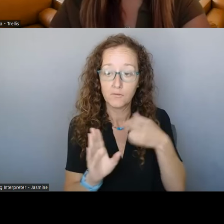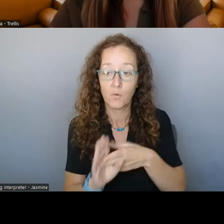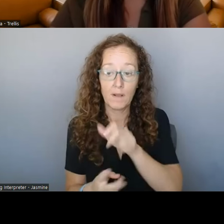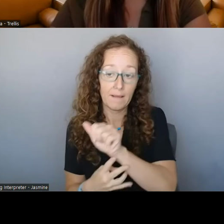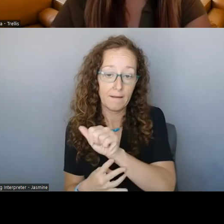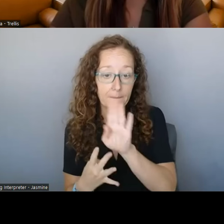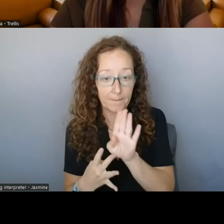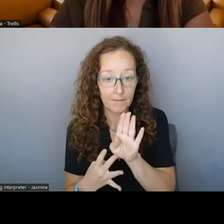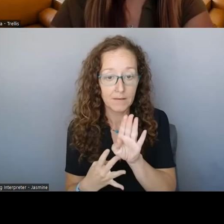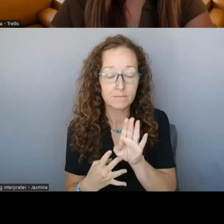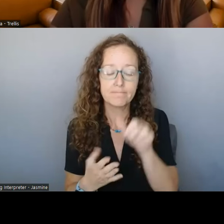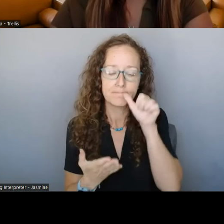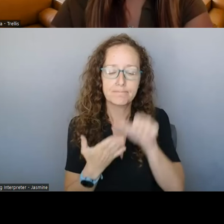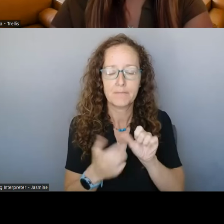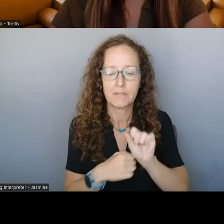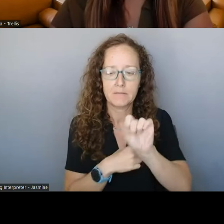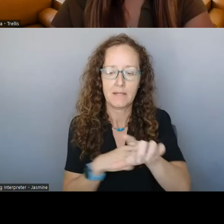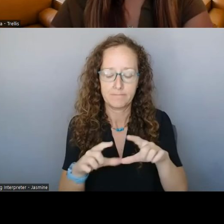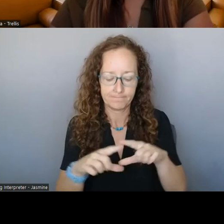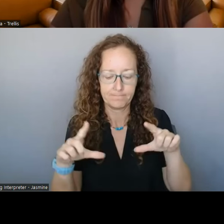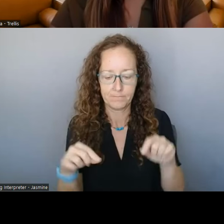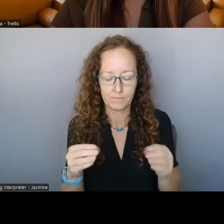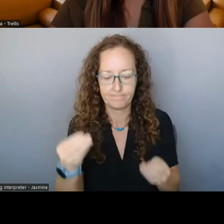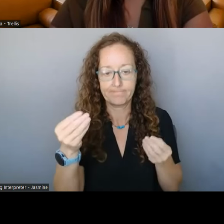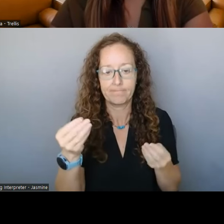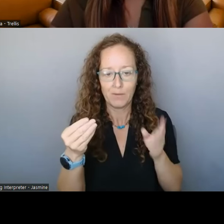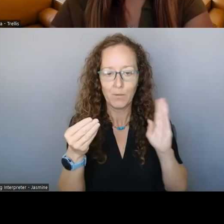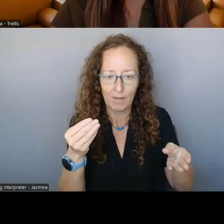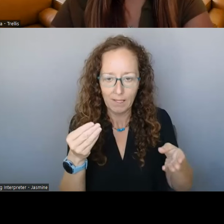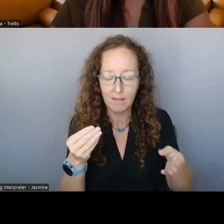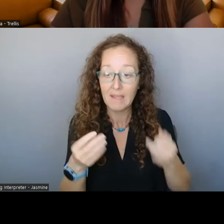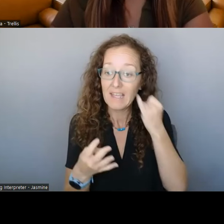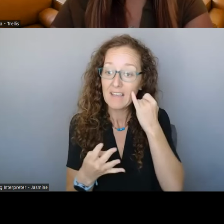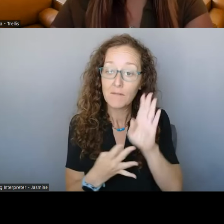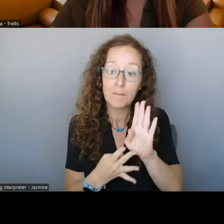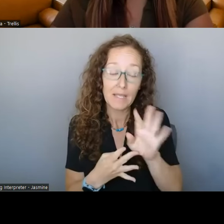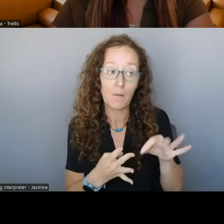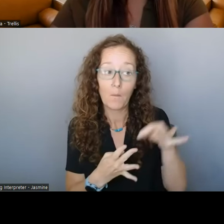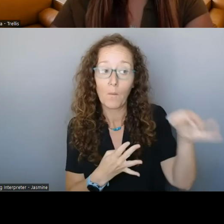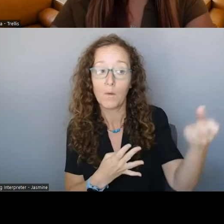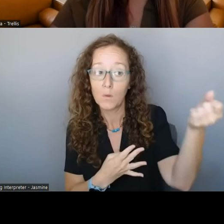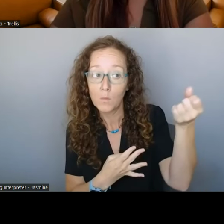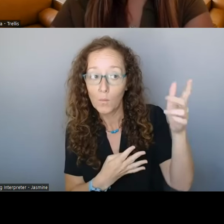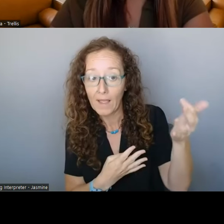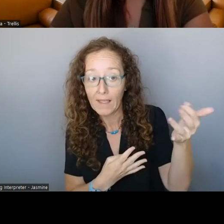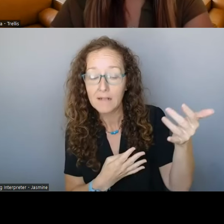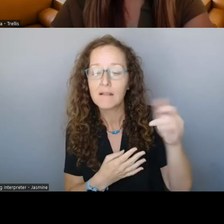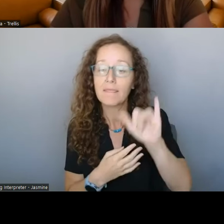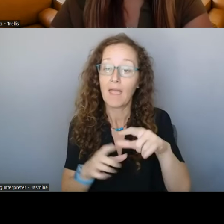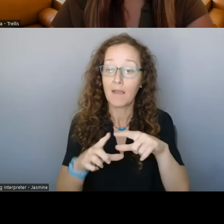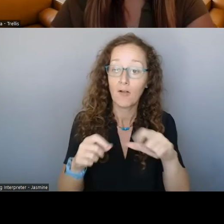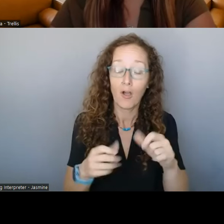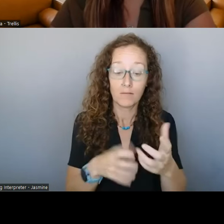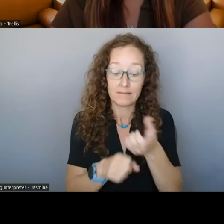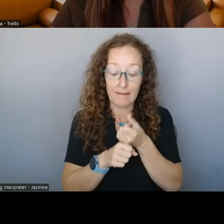this card in the mail. If you are going to be delaying that Medicare Part B, you're going to want to send this card back. You want to keep